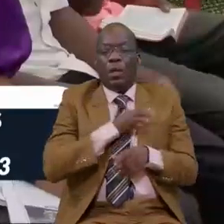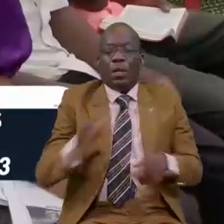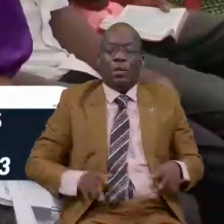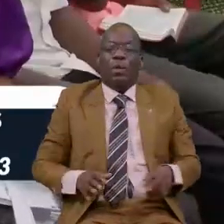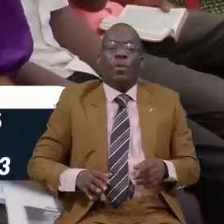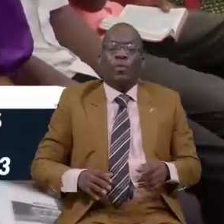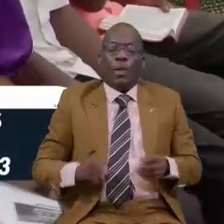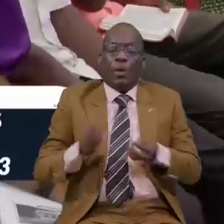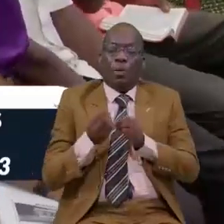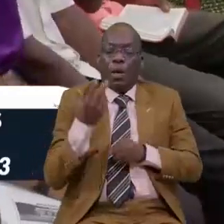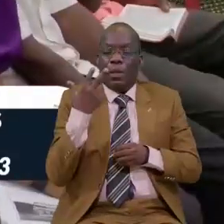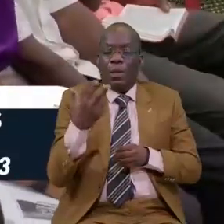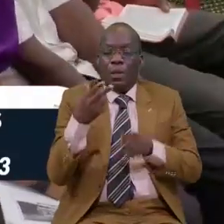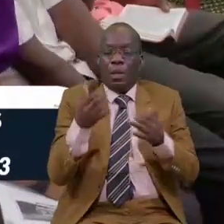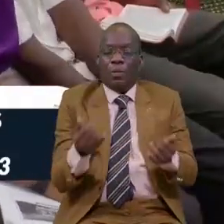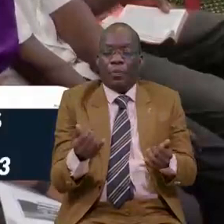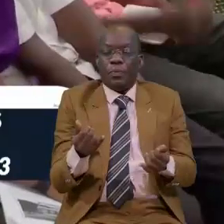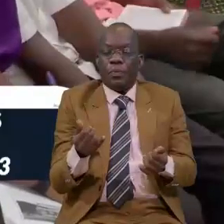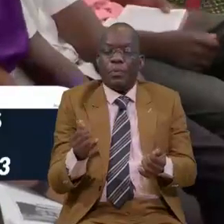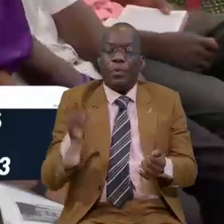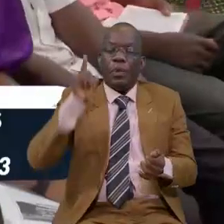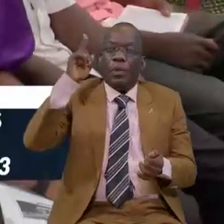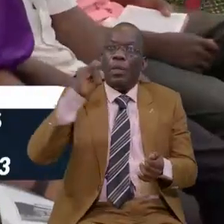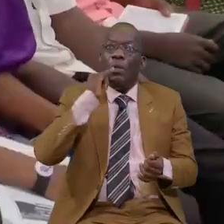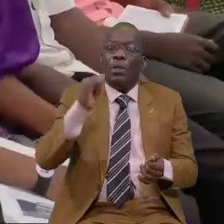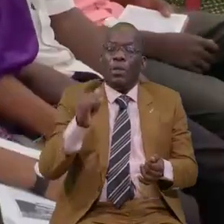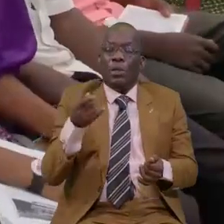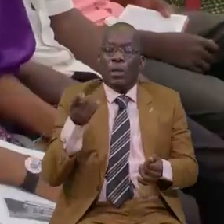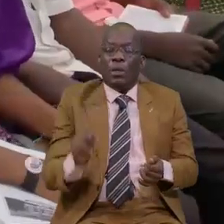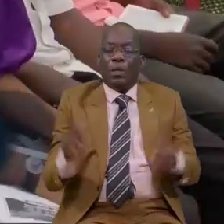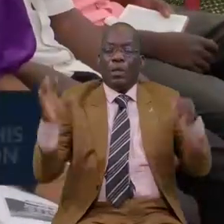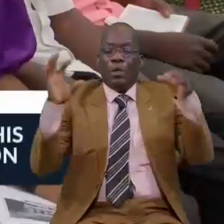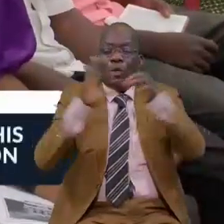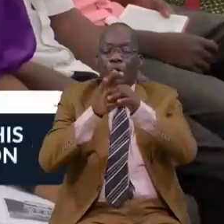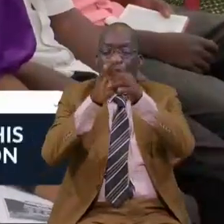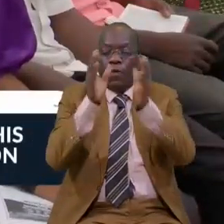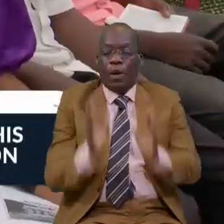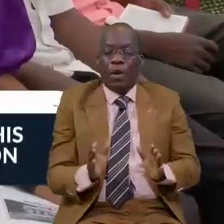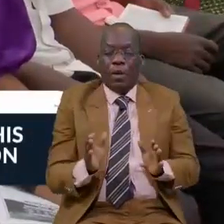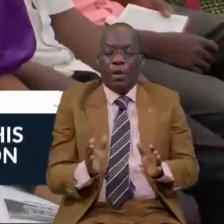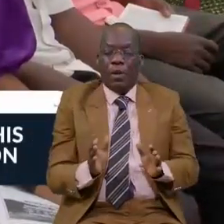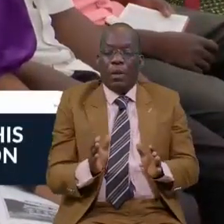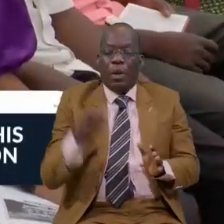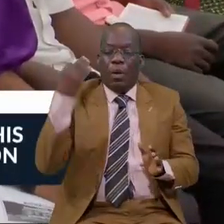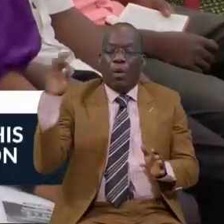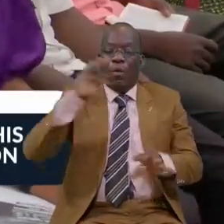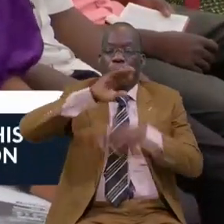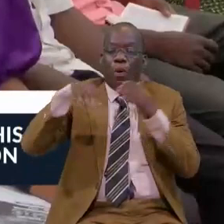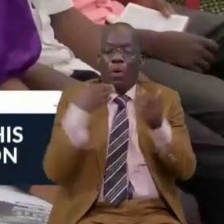now. Number 3, he is the unifier. The unifier of all